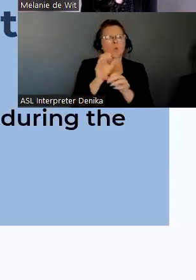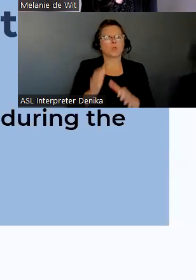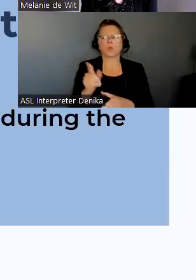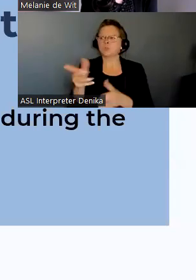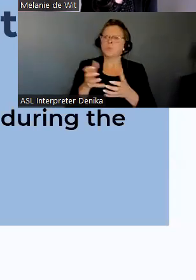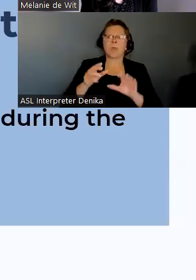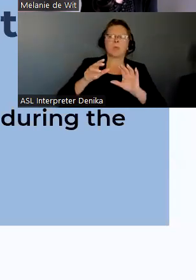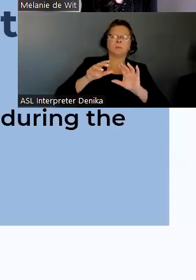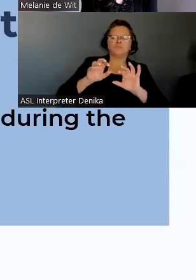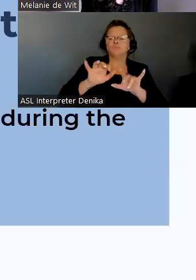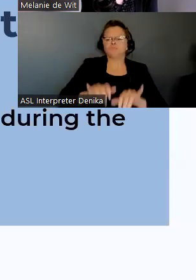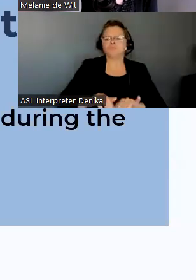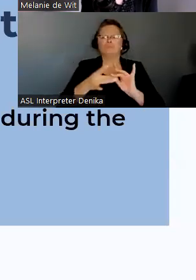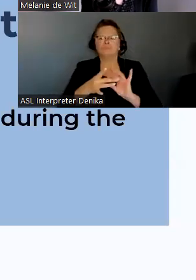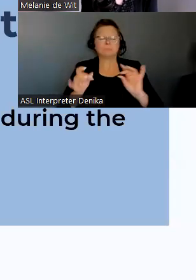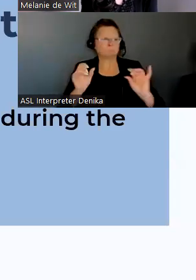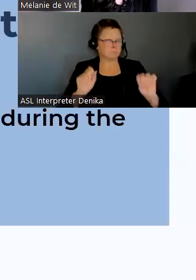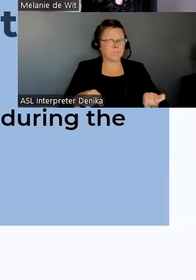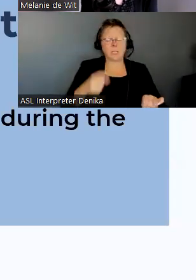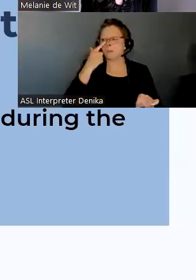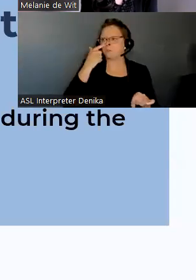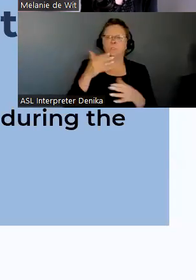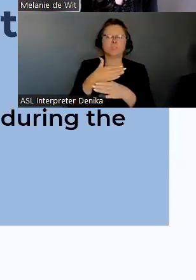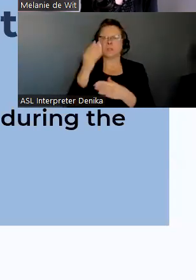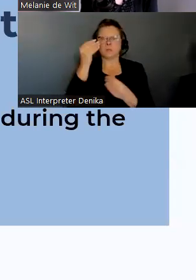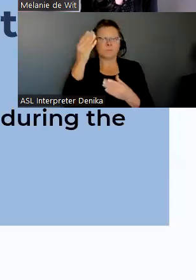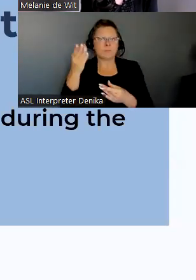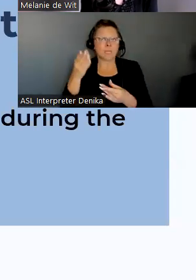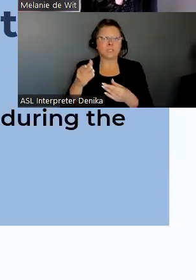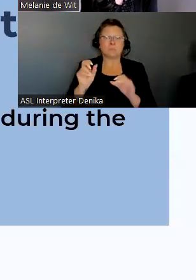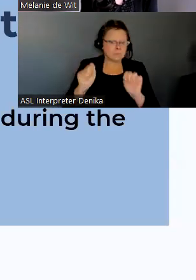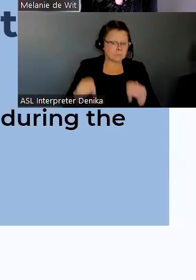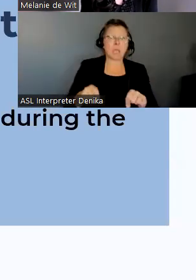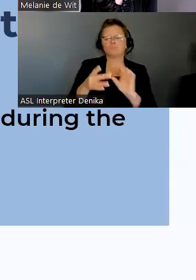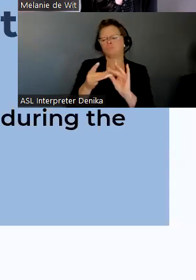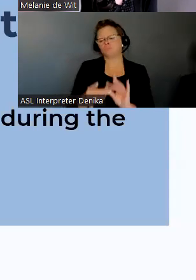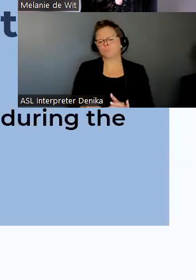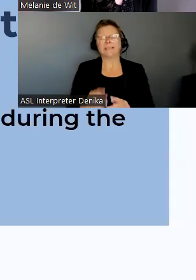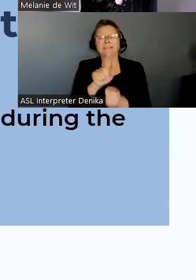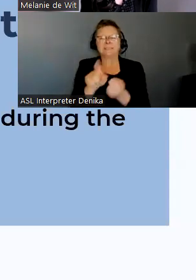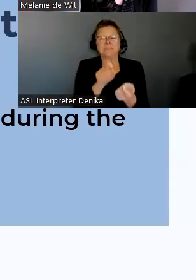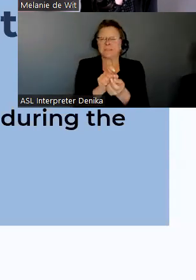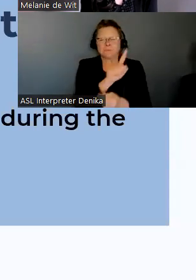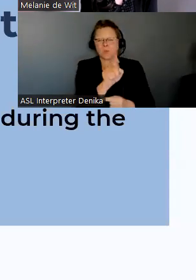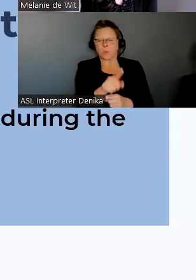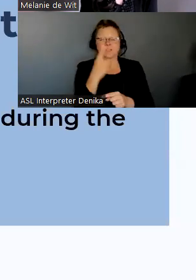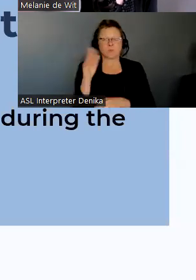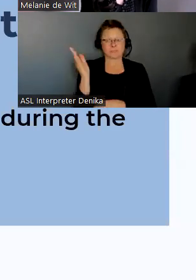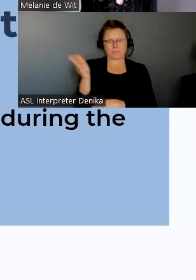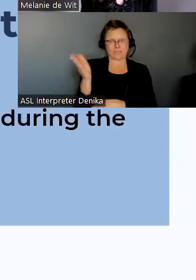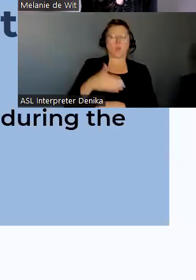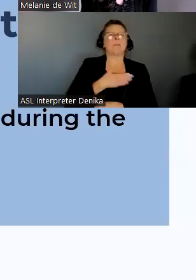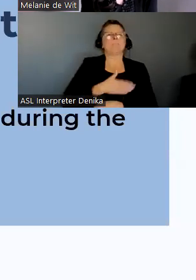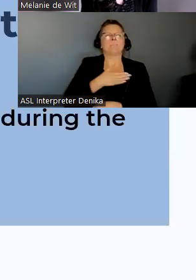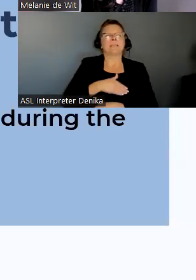presenter has been speaking, or share information. If you have a specific question for the speaker, please put that in the question